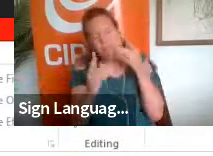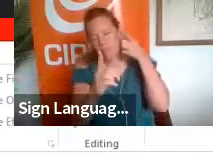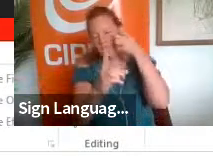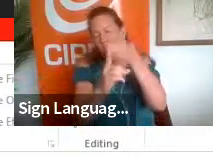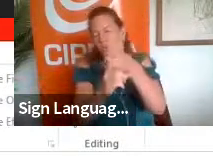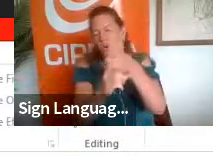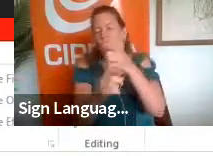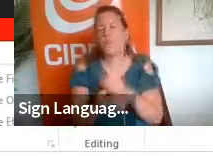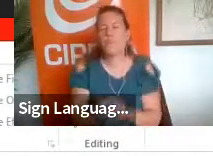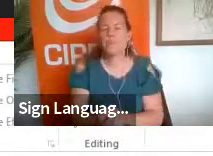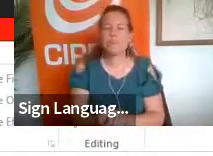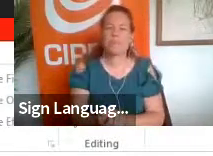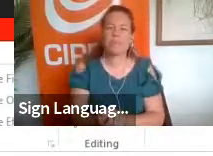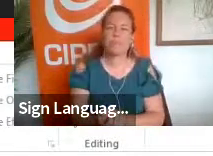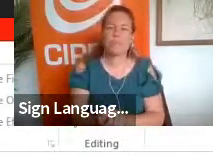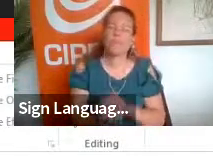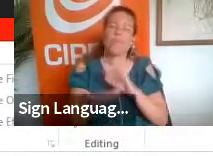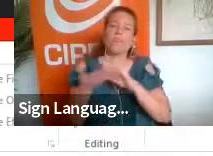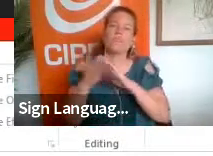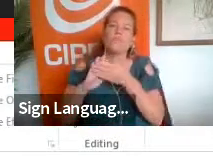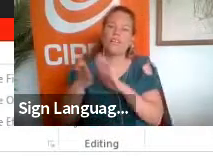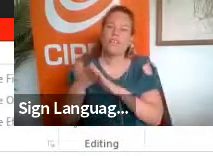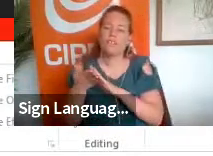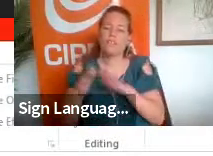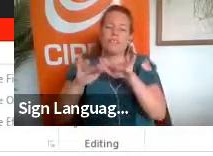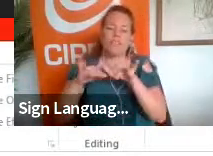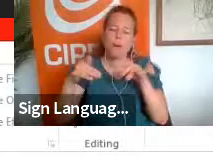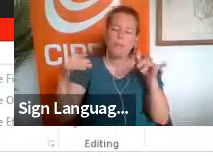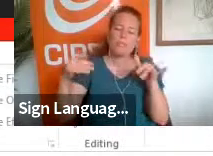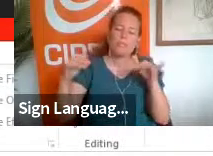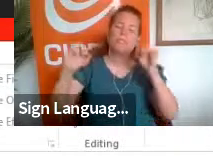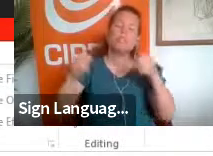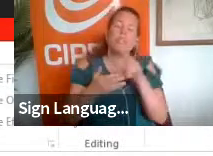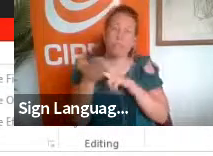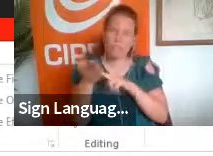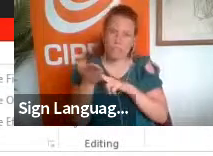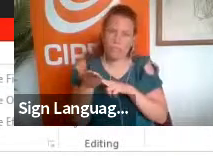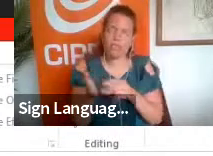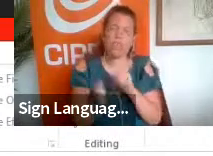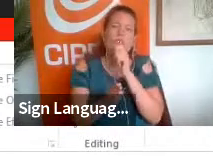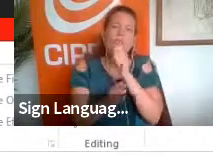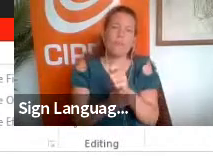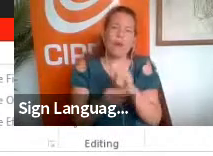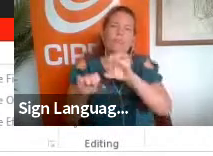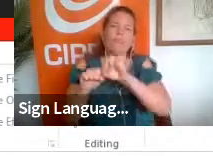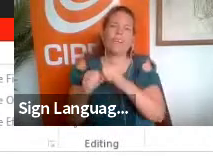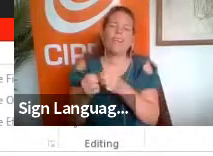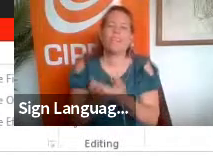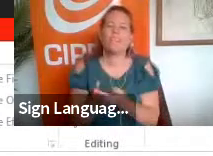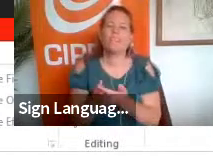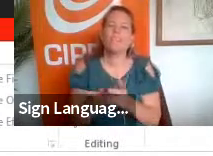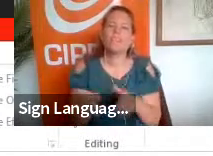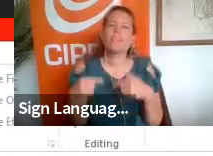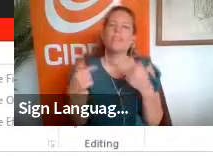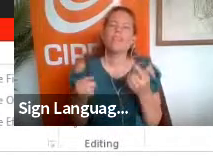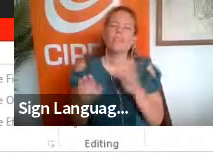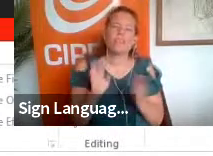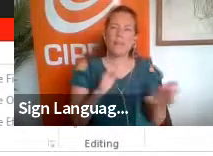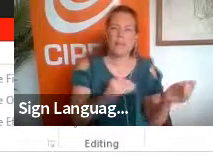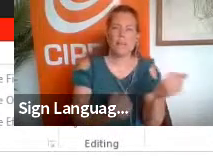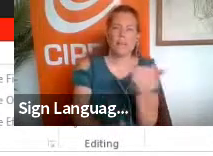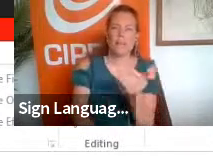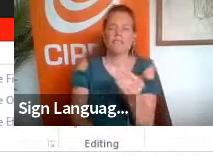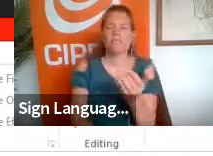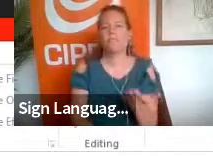So stakeholders and the public can use the platform to report violations. And then on the back end, so